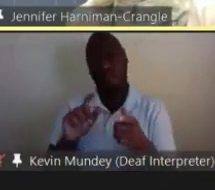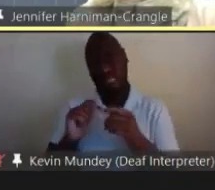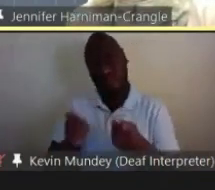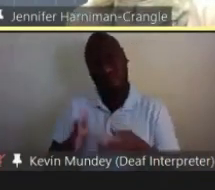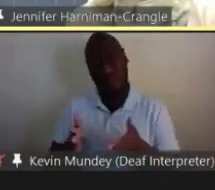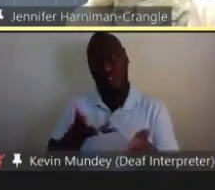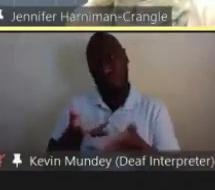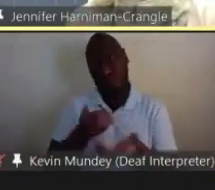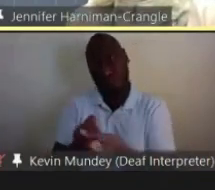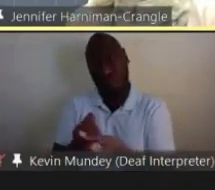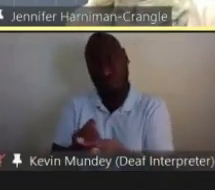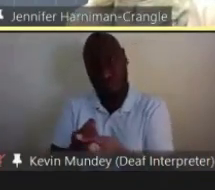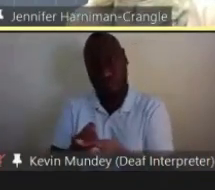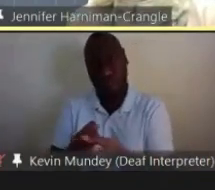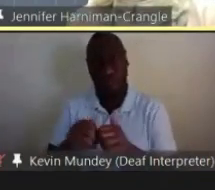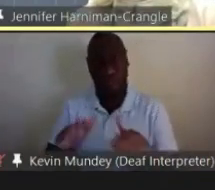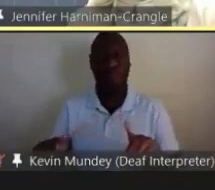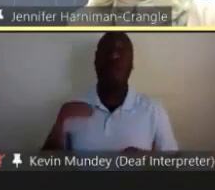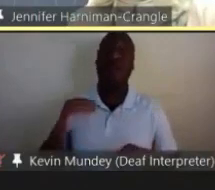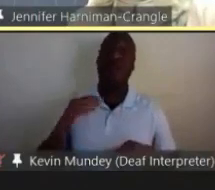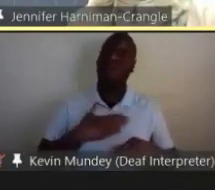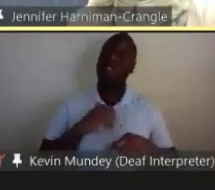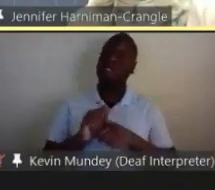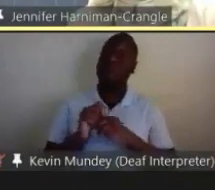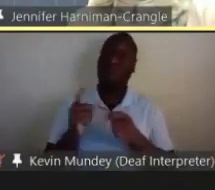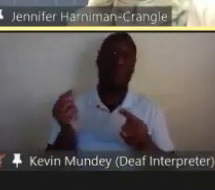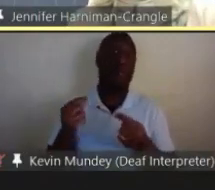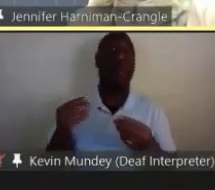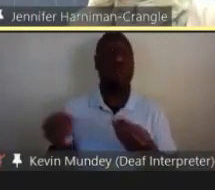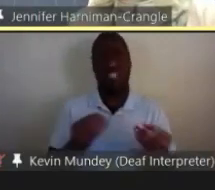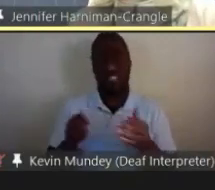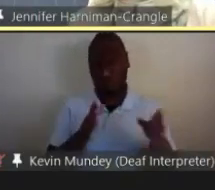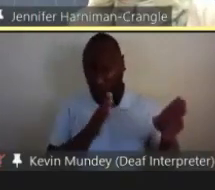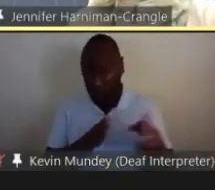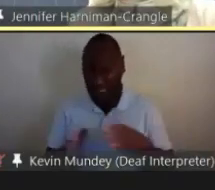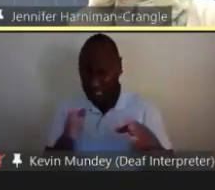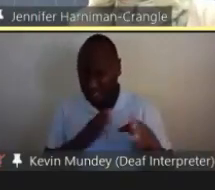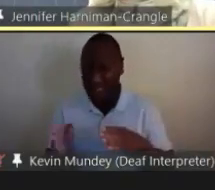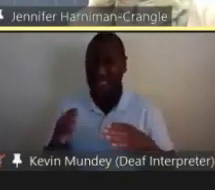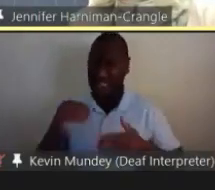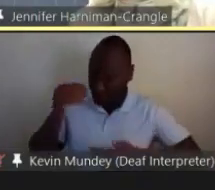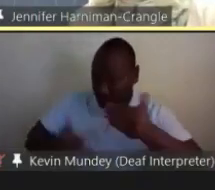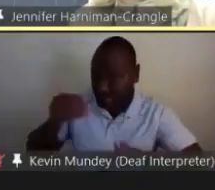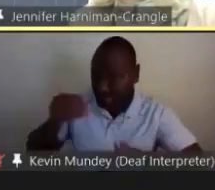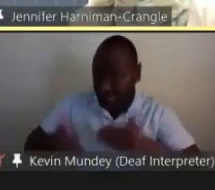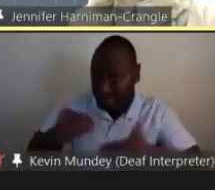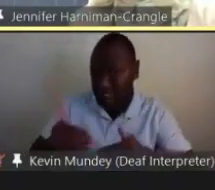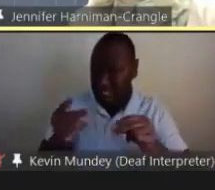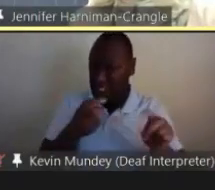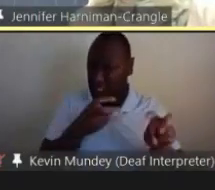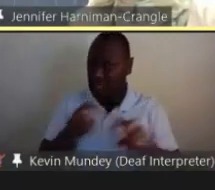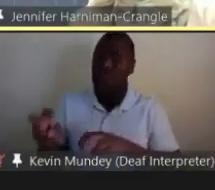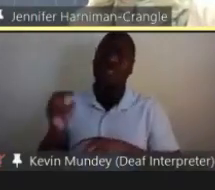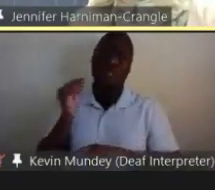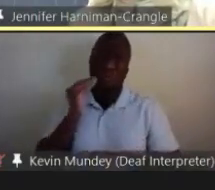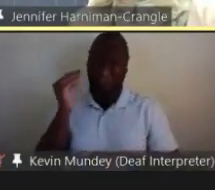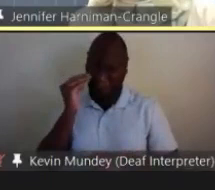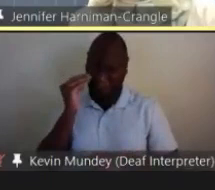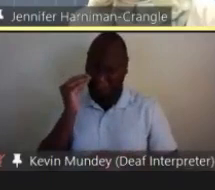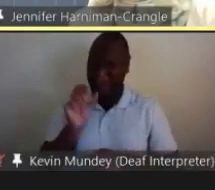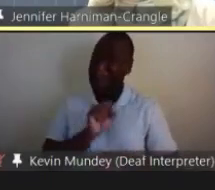My job as the family facilitator is to organize and expedite the children's transition home. I partner with